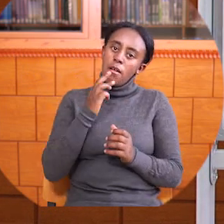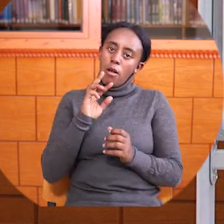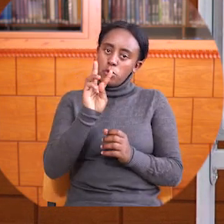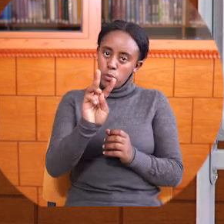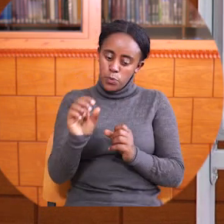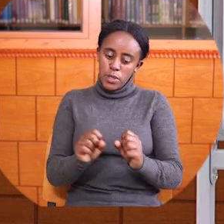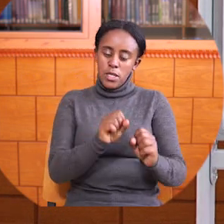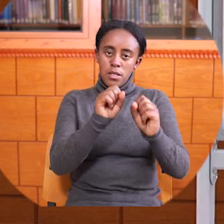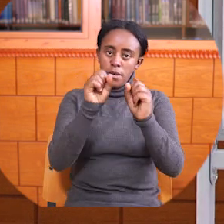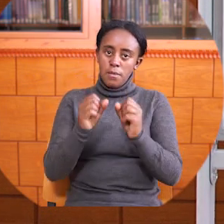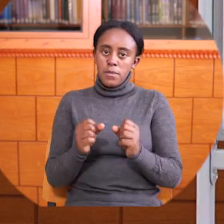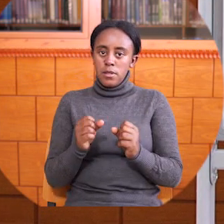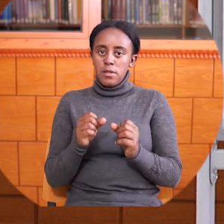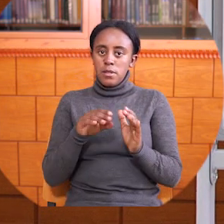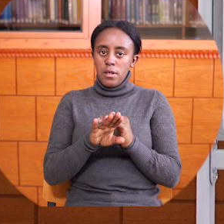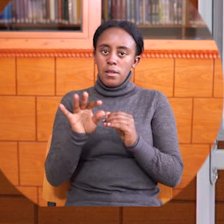plants.